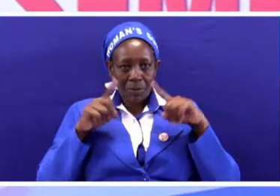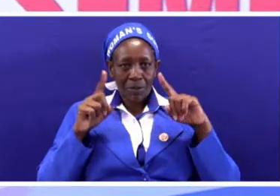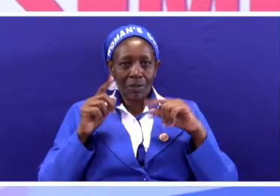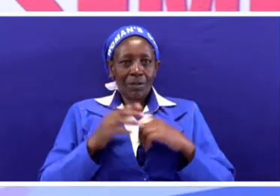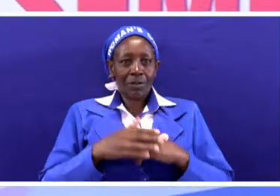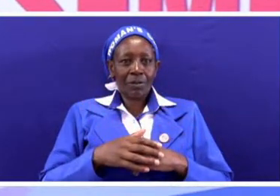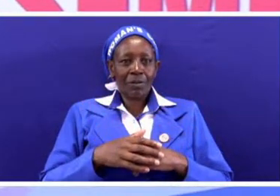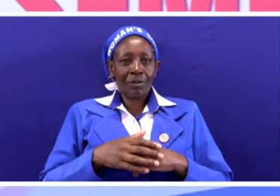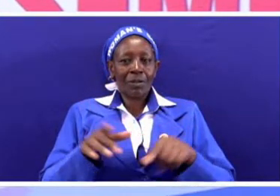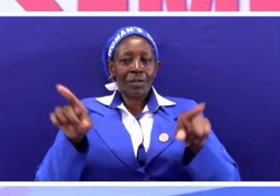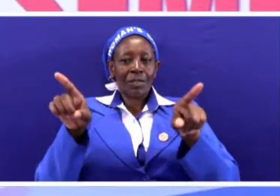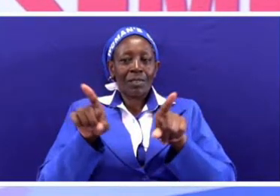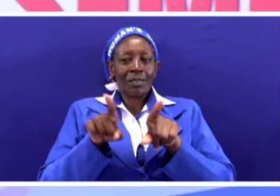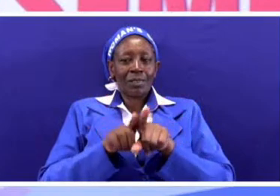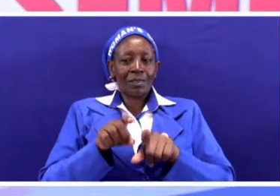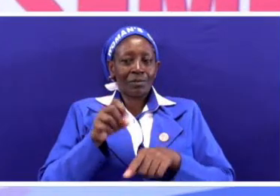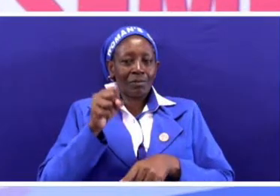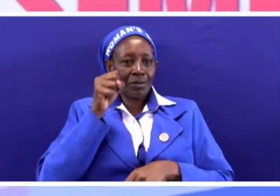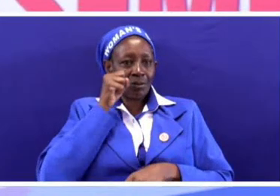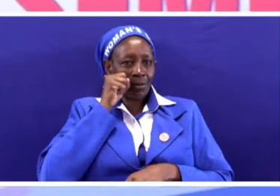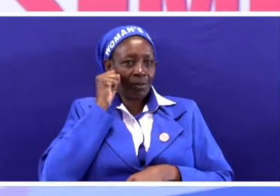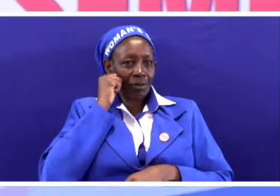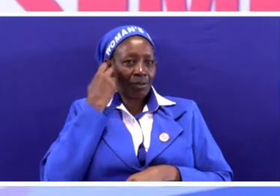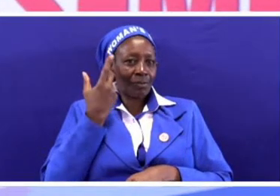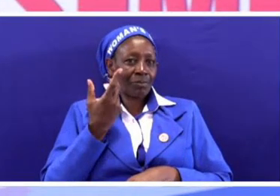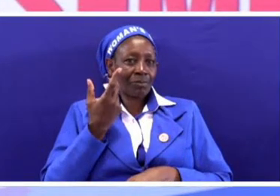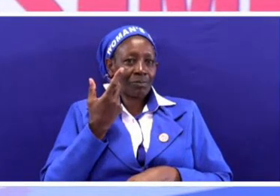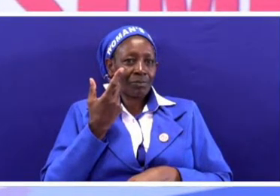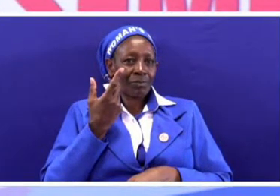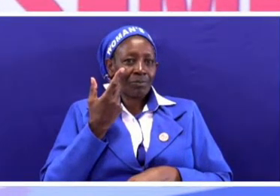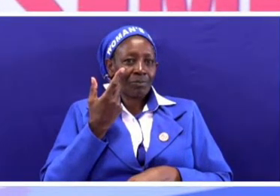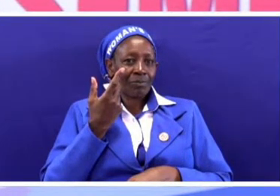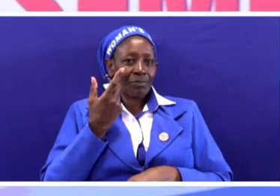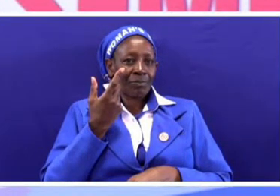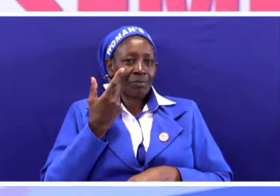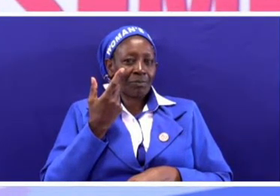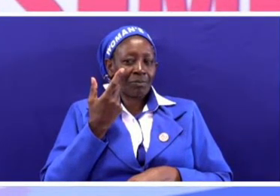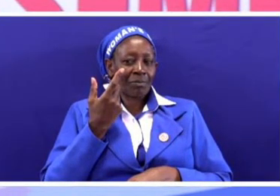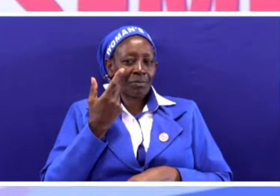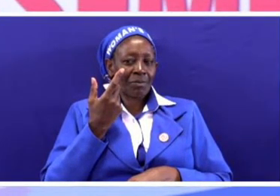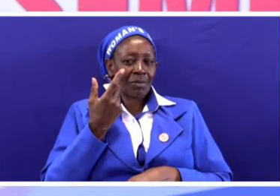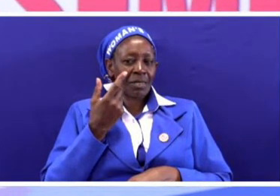Like Joshua, in the midst of all that he was going through,